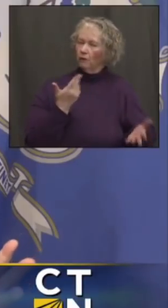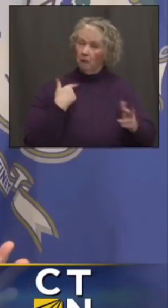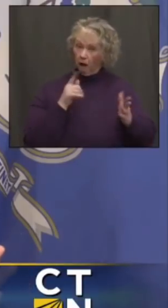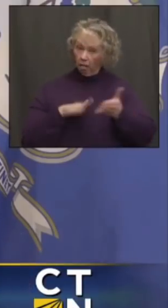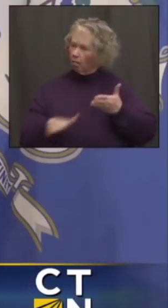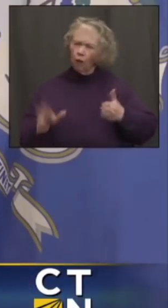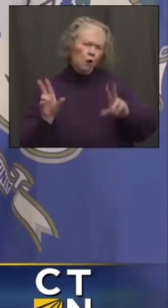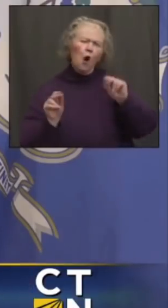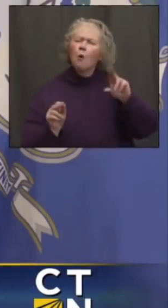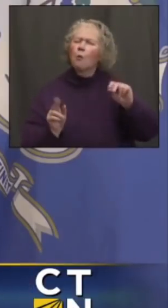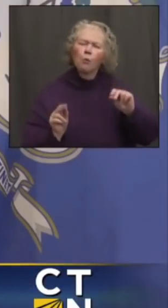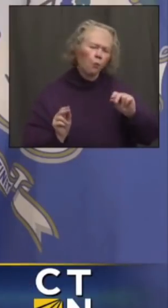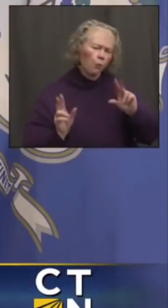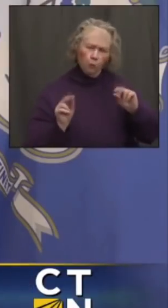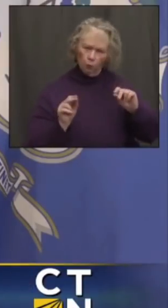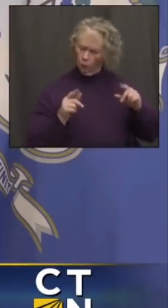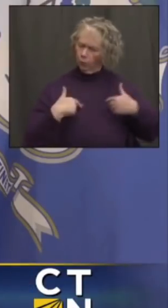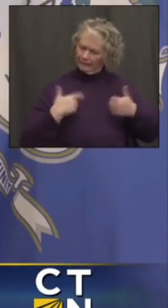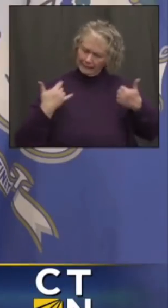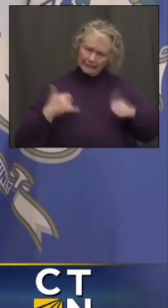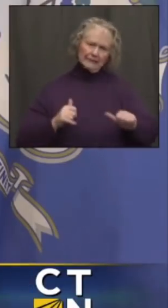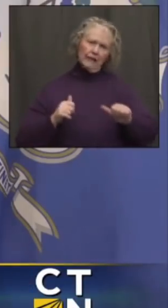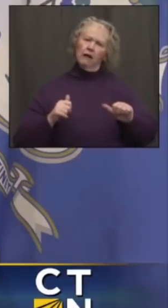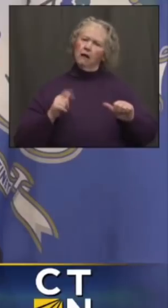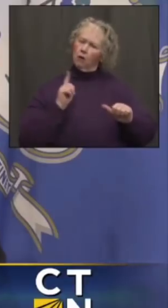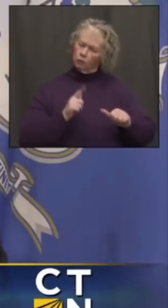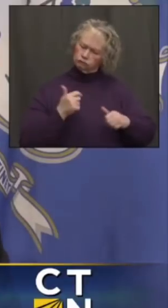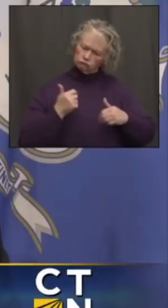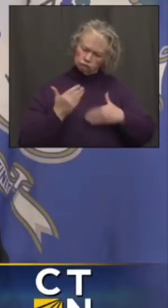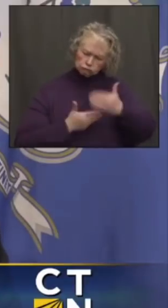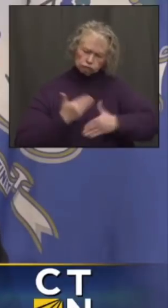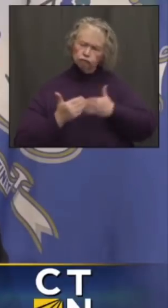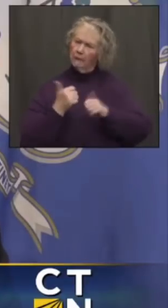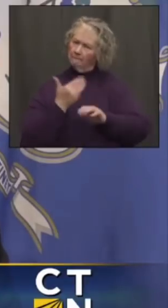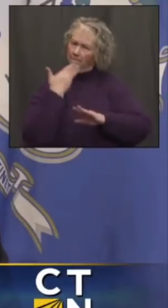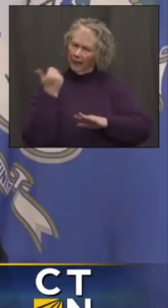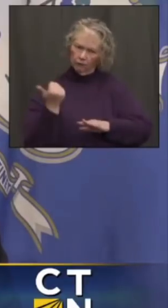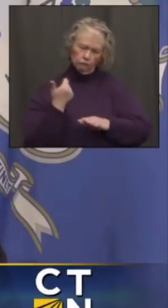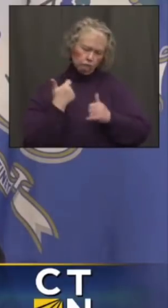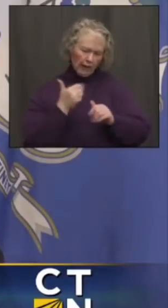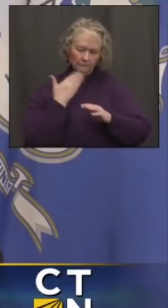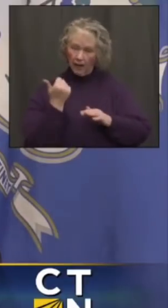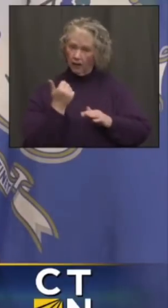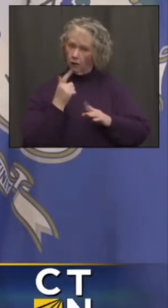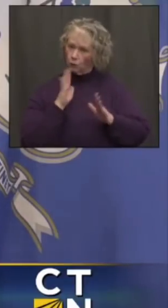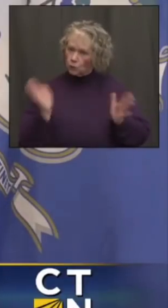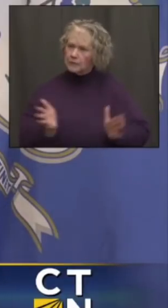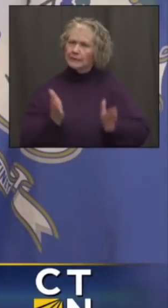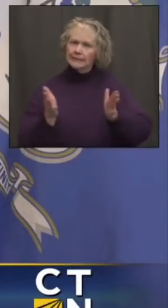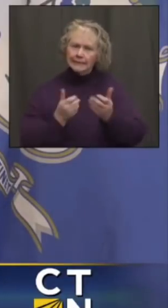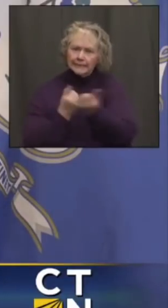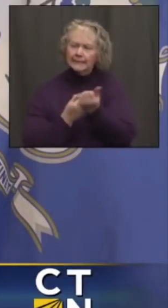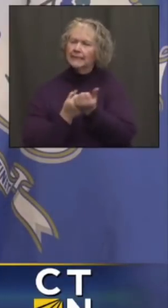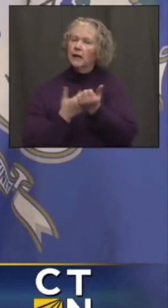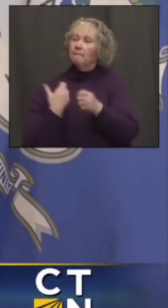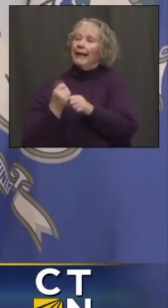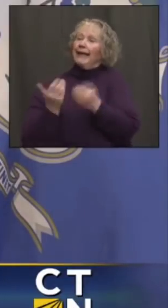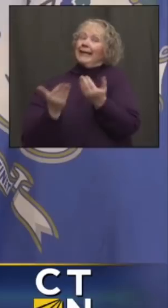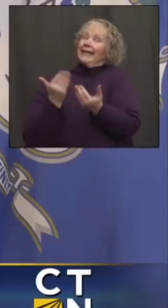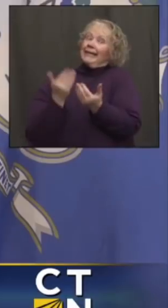the residents were the first to get vaccinated, 99% did. A lot of the nurses were hesitant, often women of color.